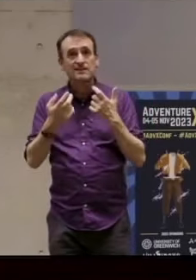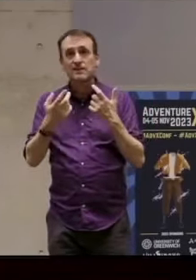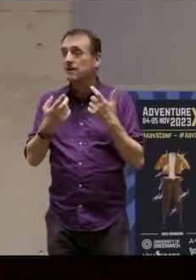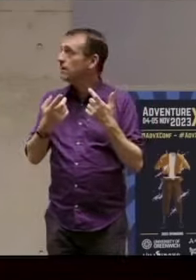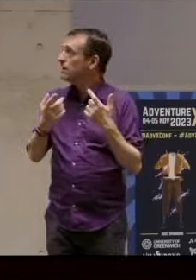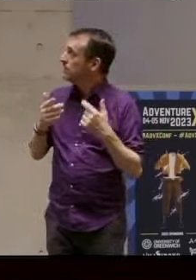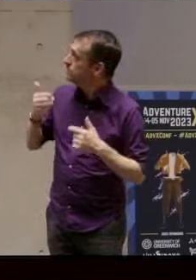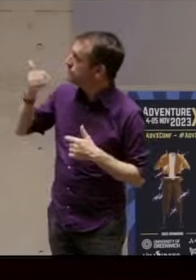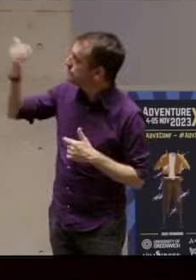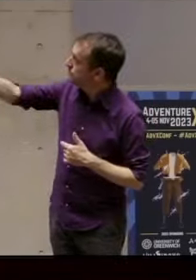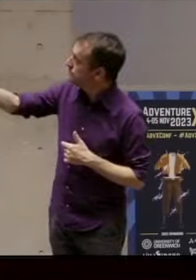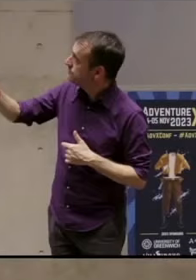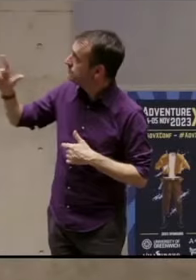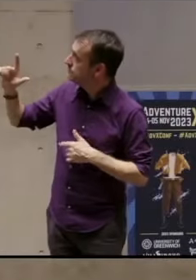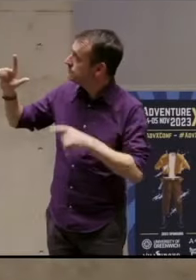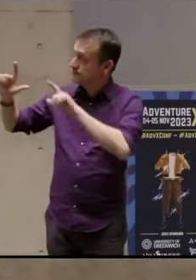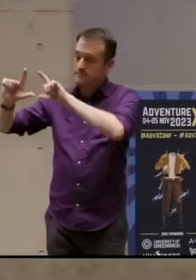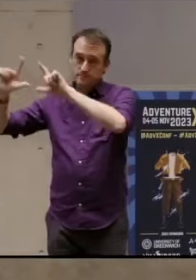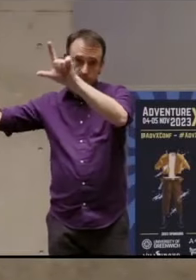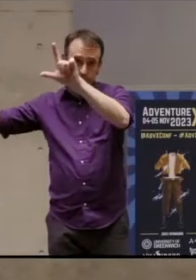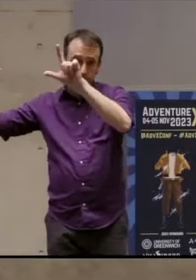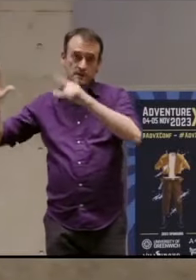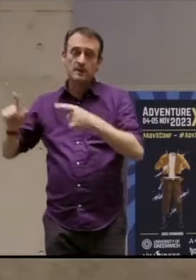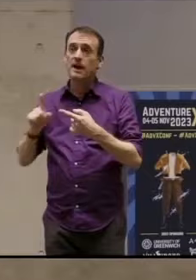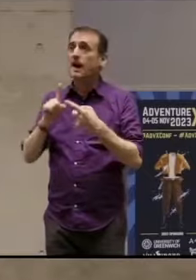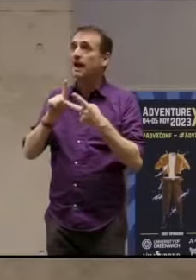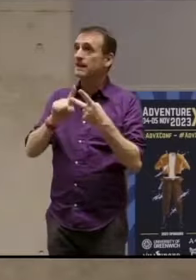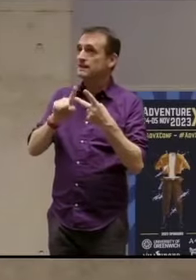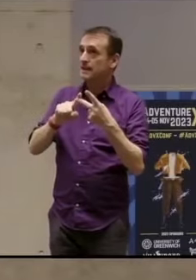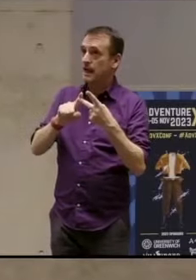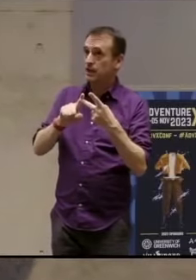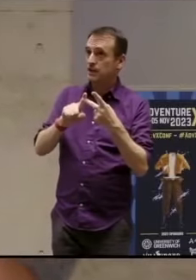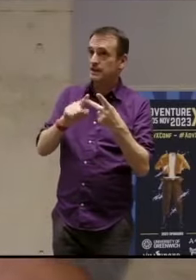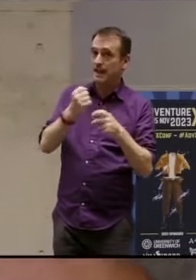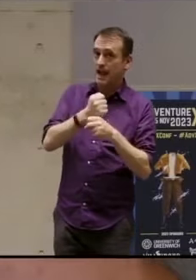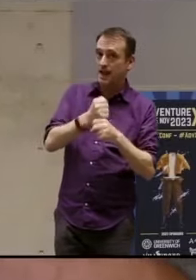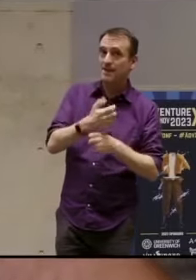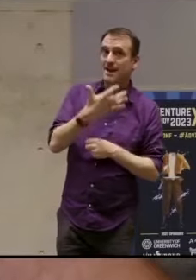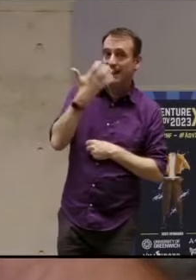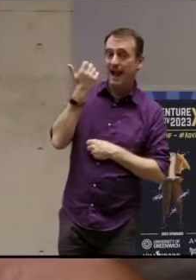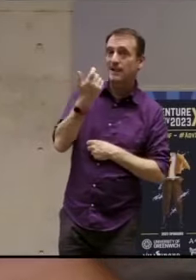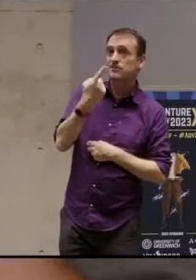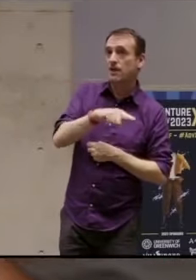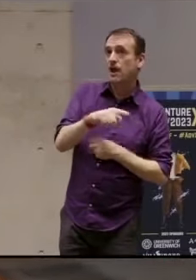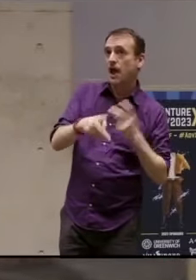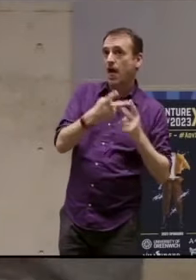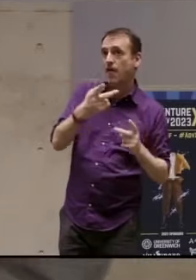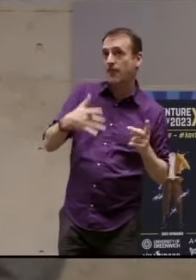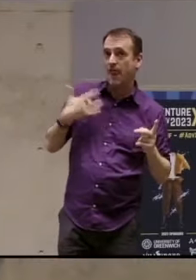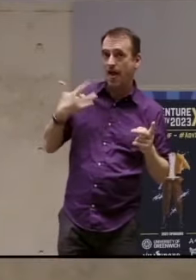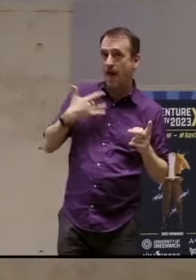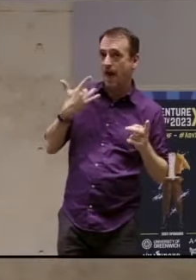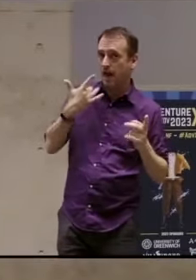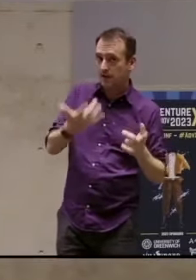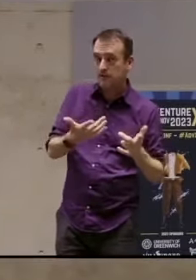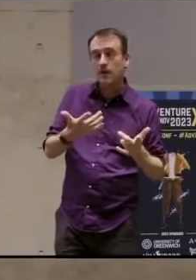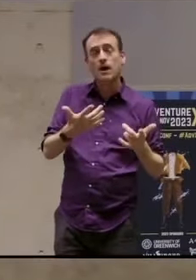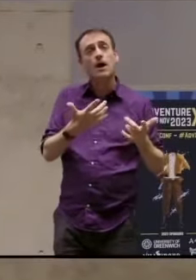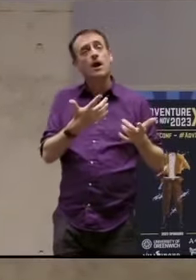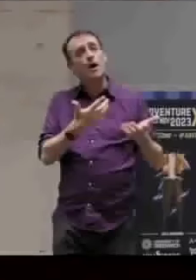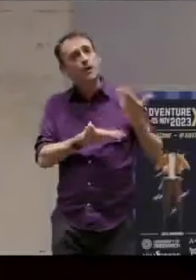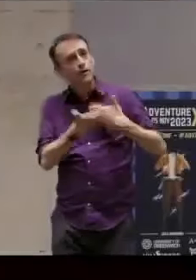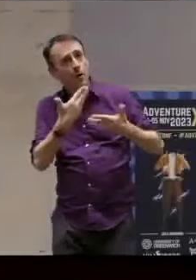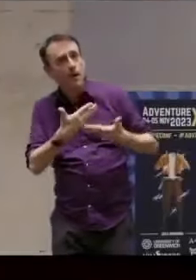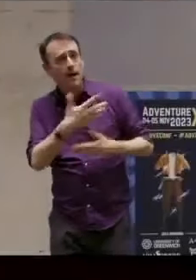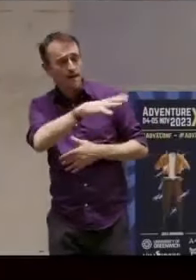some adventure elements involved. Our second game is Cats and the Other Lives, which tells the story of a broken family from the perspective of their